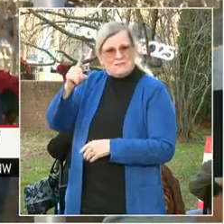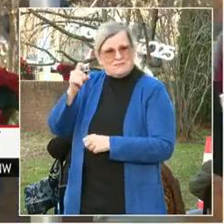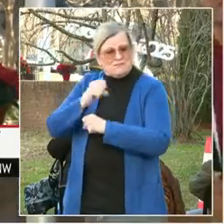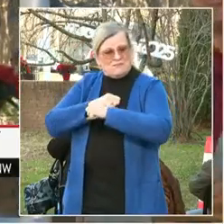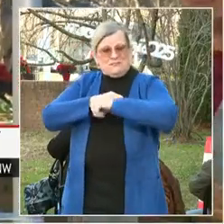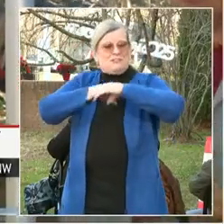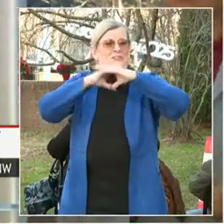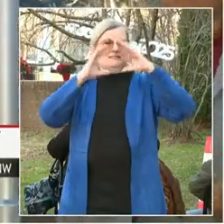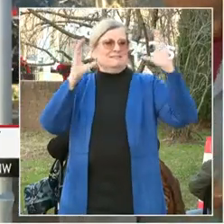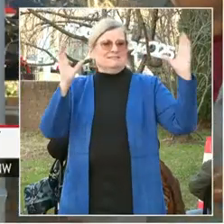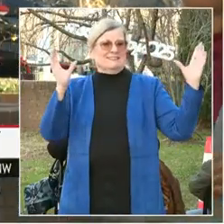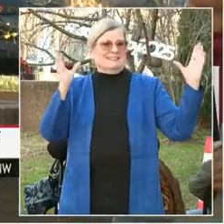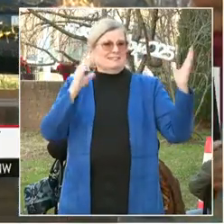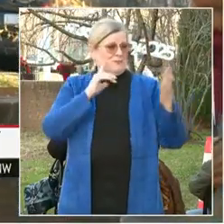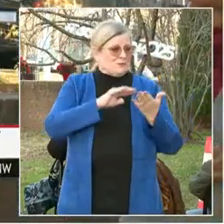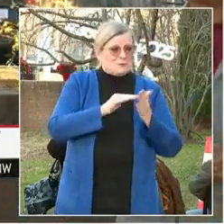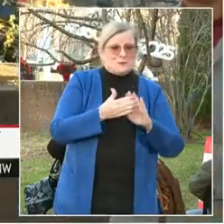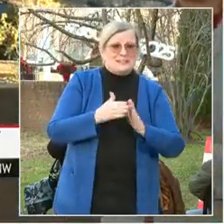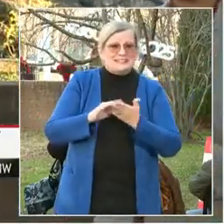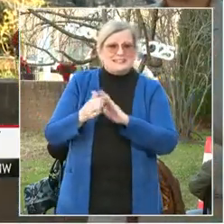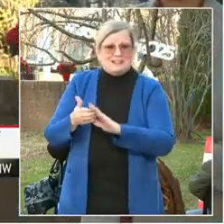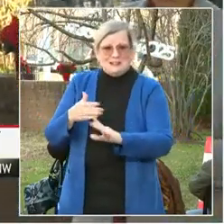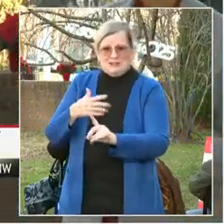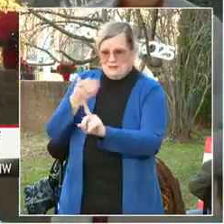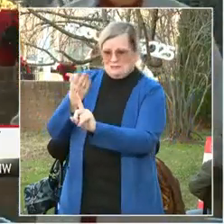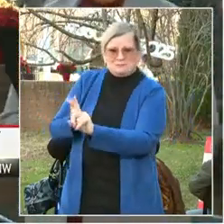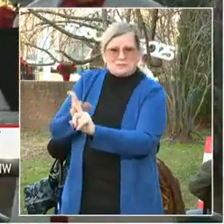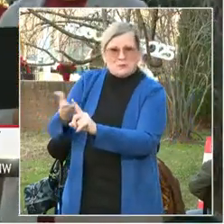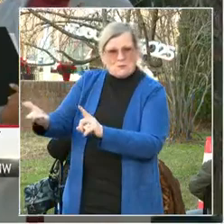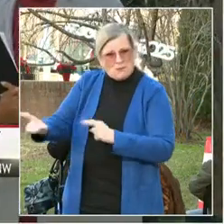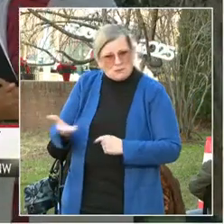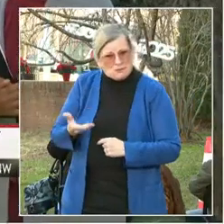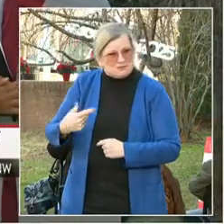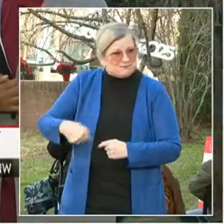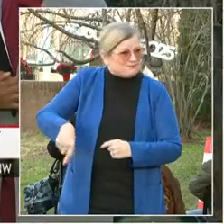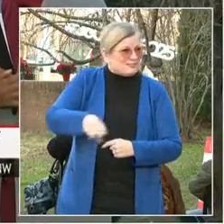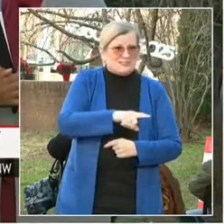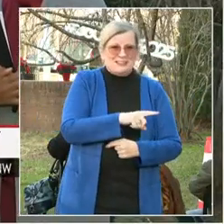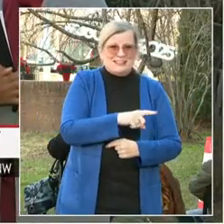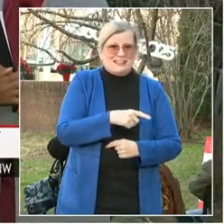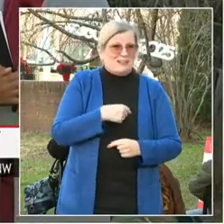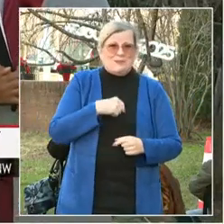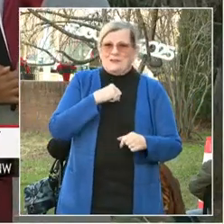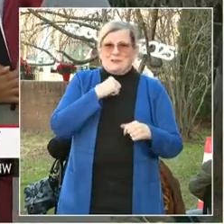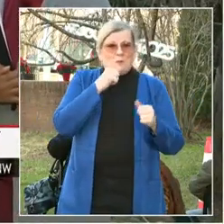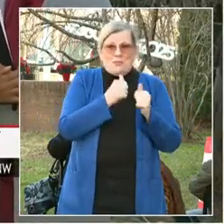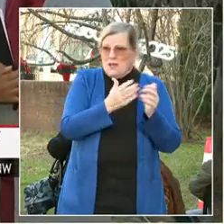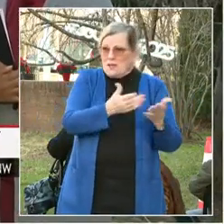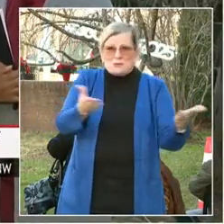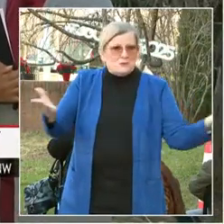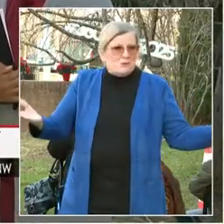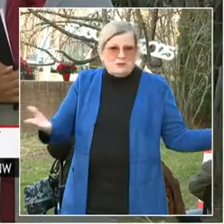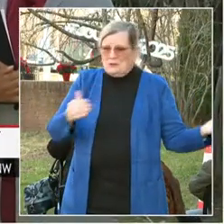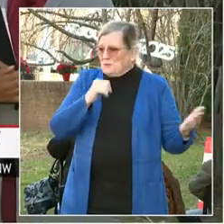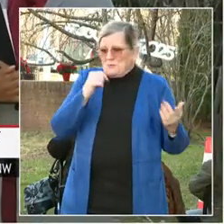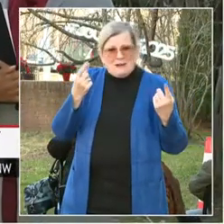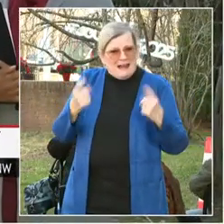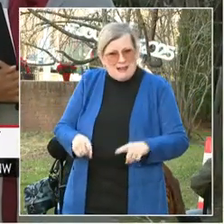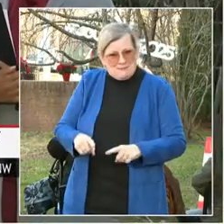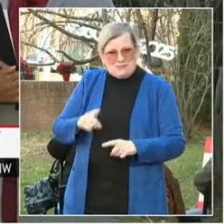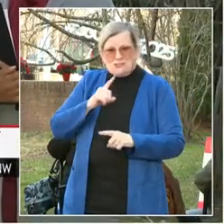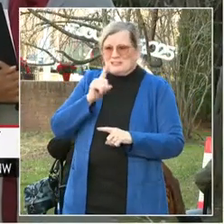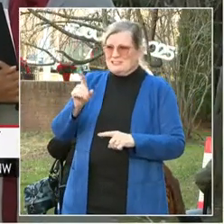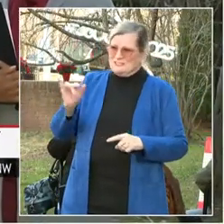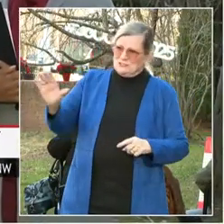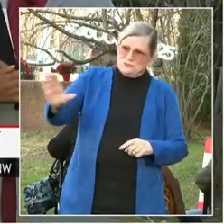for the woman I'm about to introduce, because we would not be where we were in Brightwood if it weren't for her visionary, strong, and